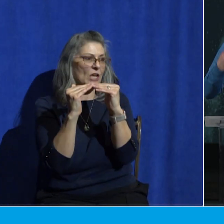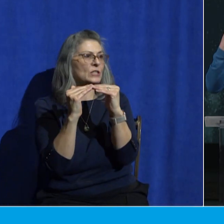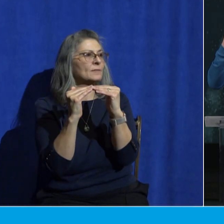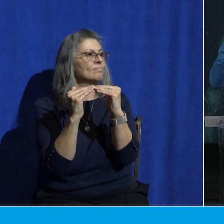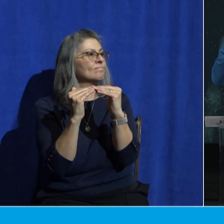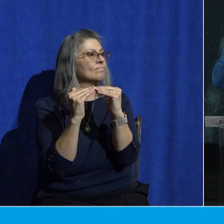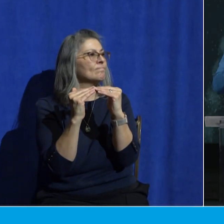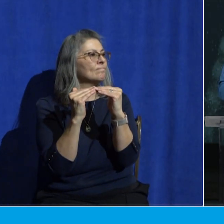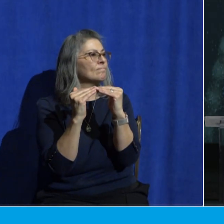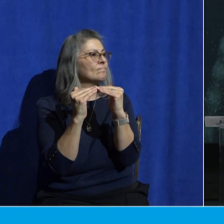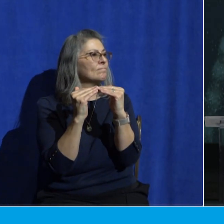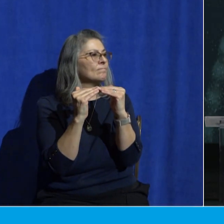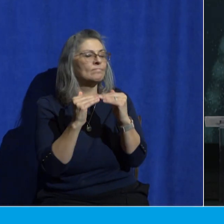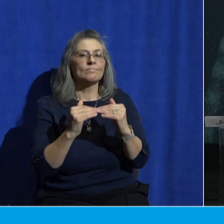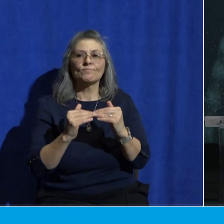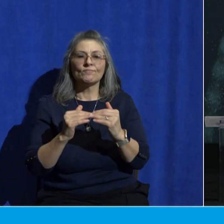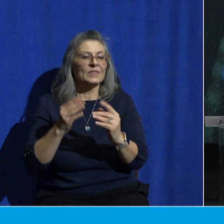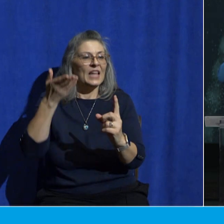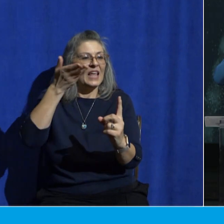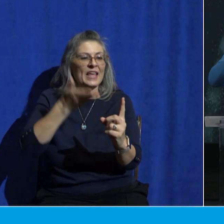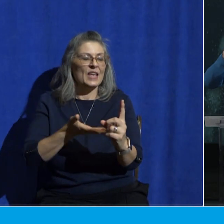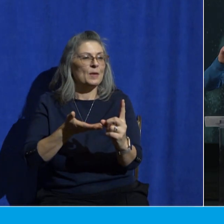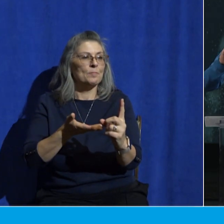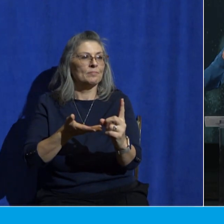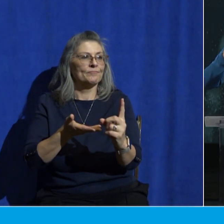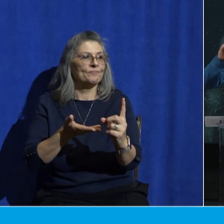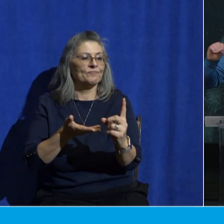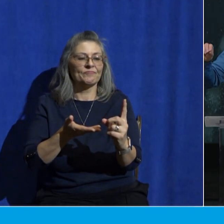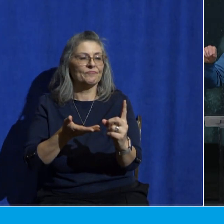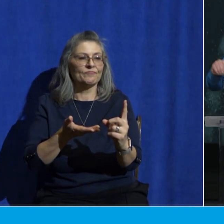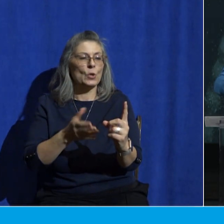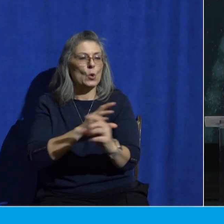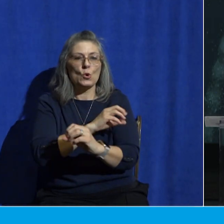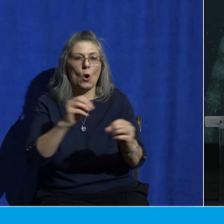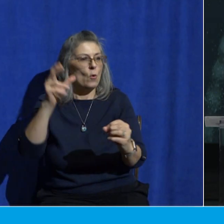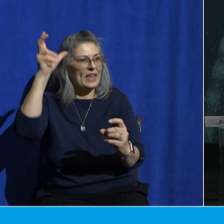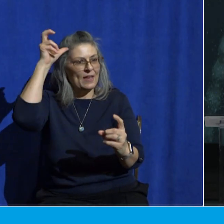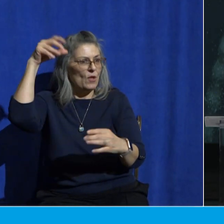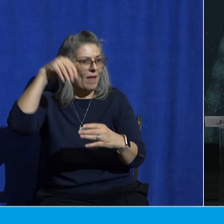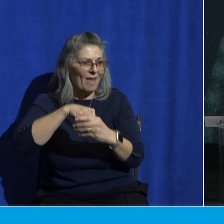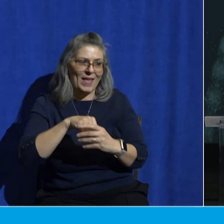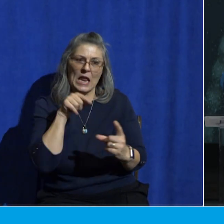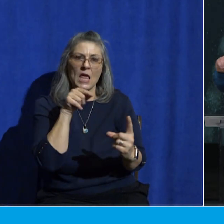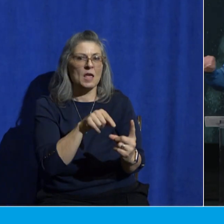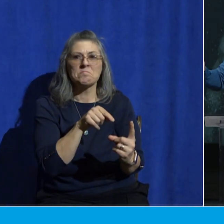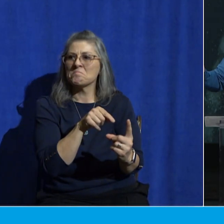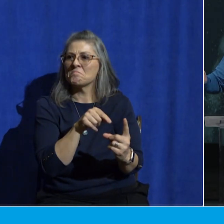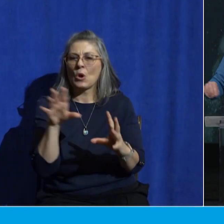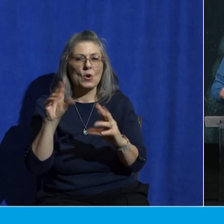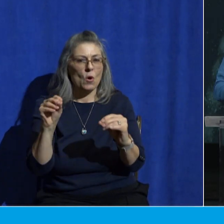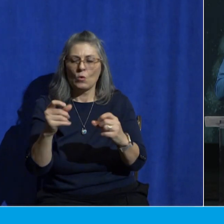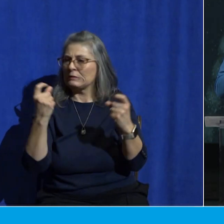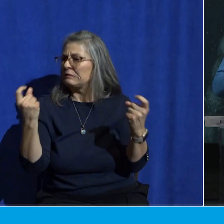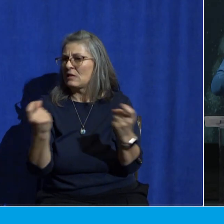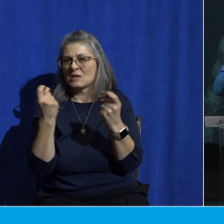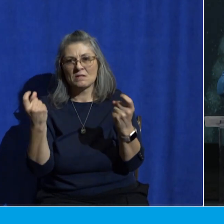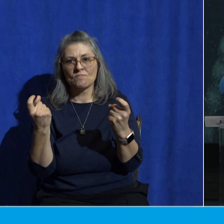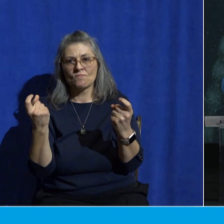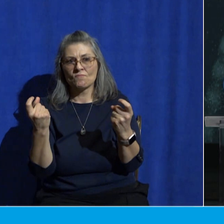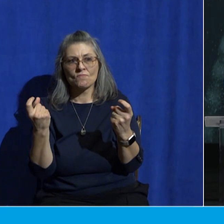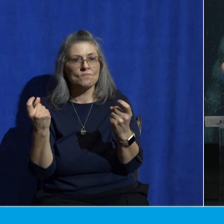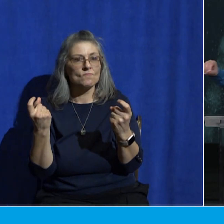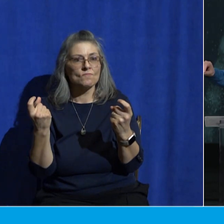He is one in whom there is no evil, no sin,